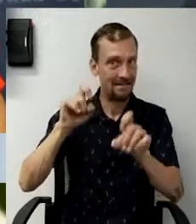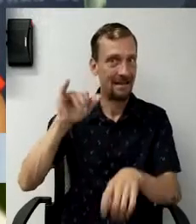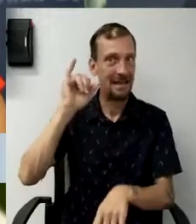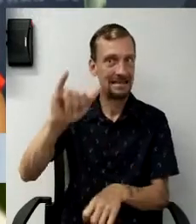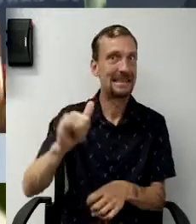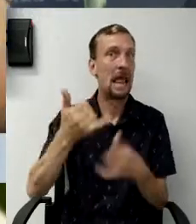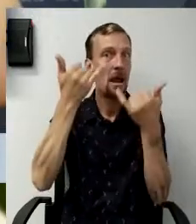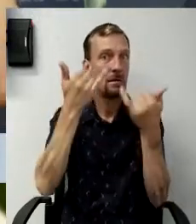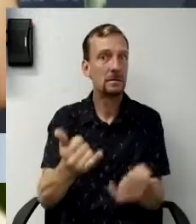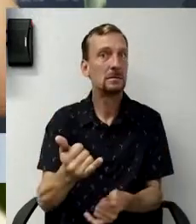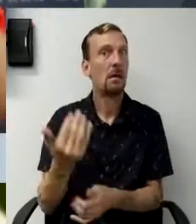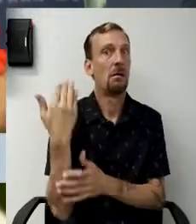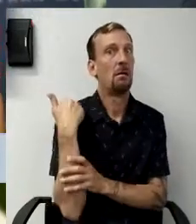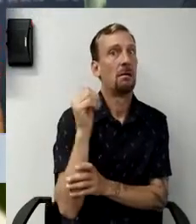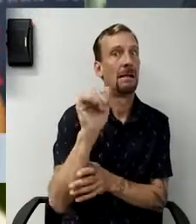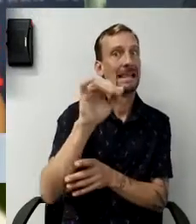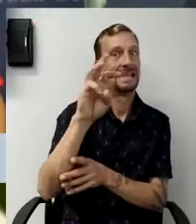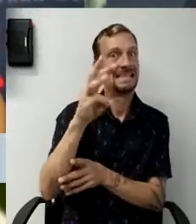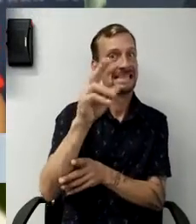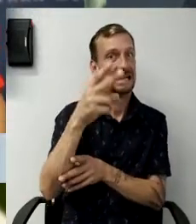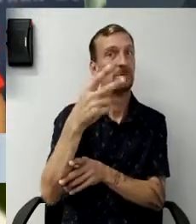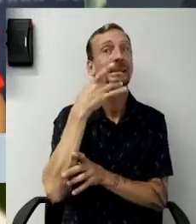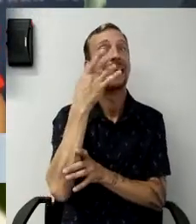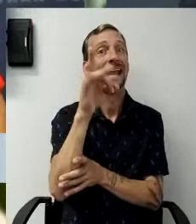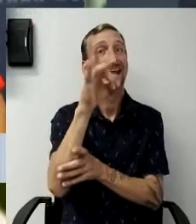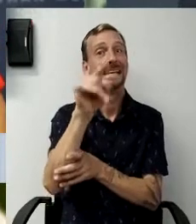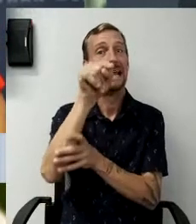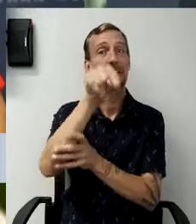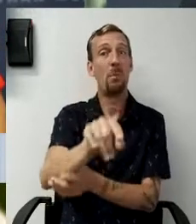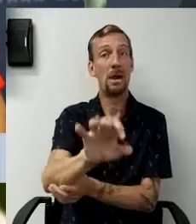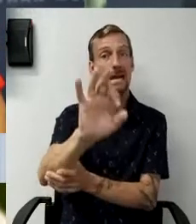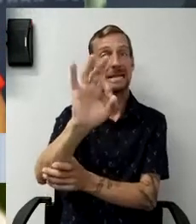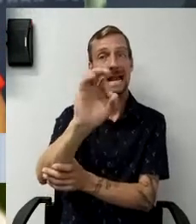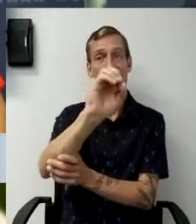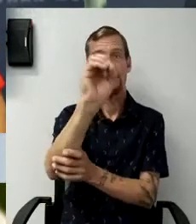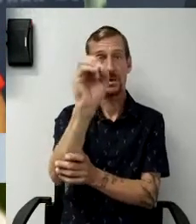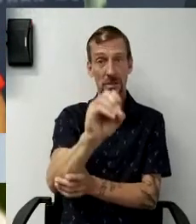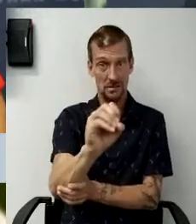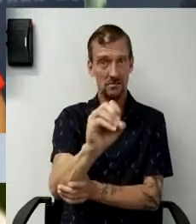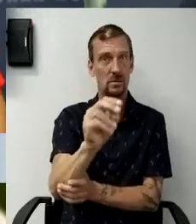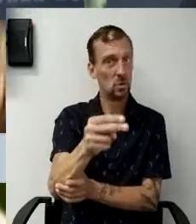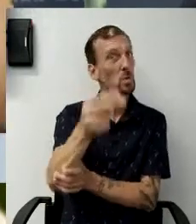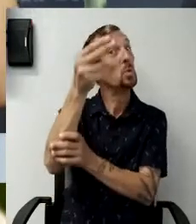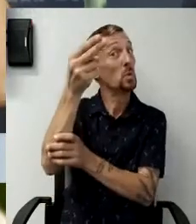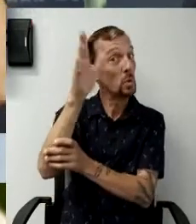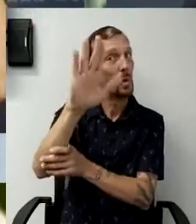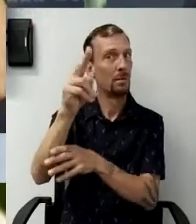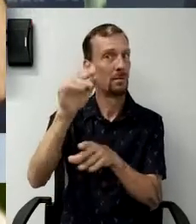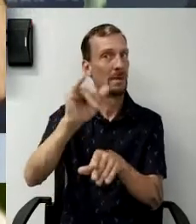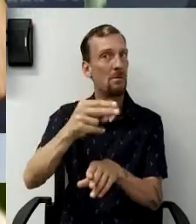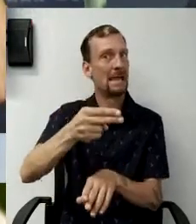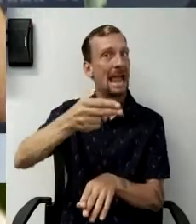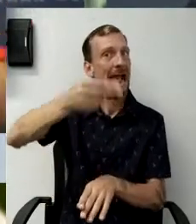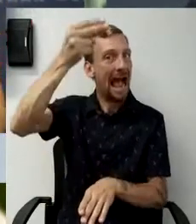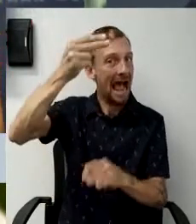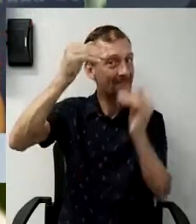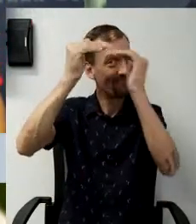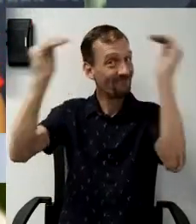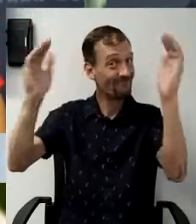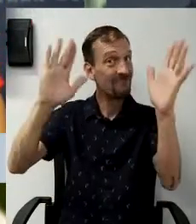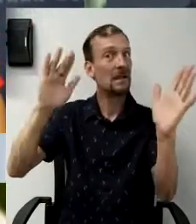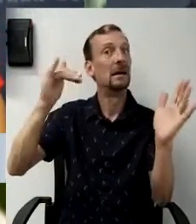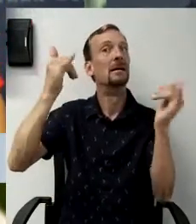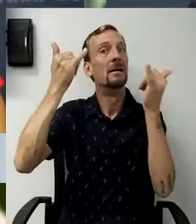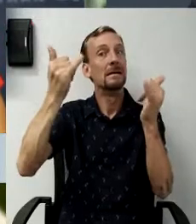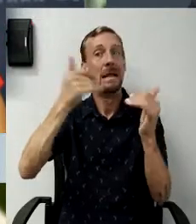the positivity rate was at 18.9%. So interesting that that was the high water mark, but we were